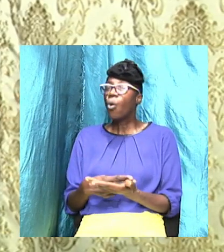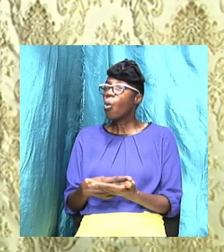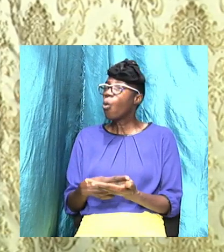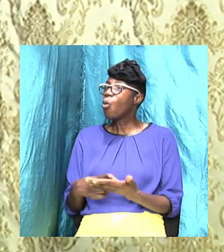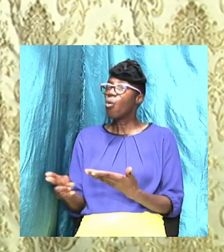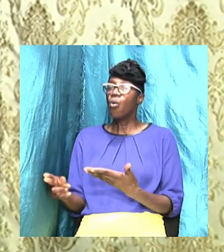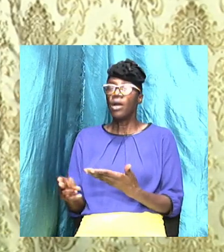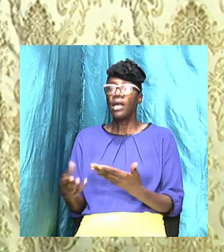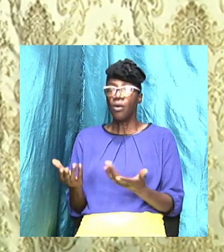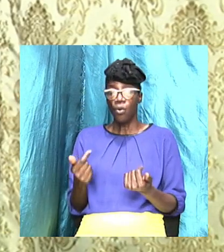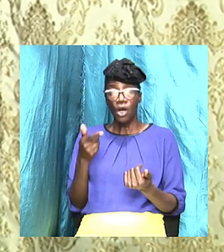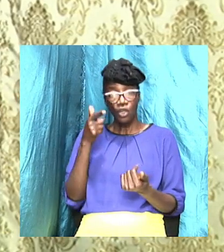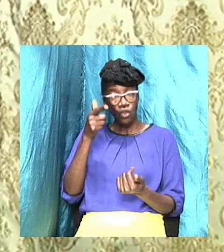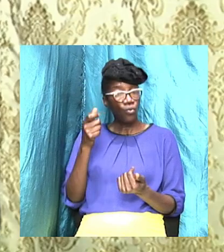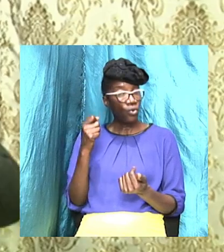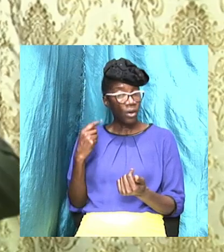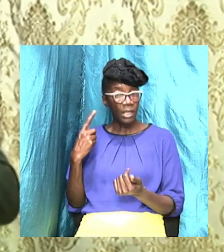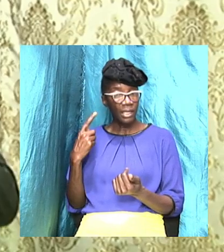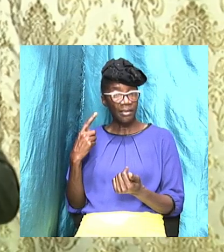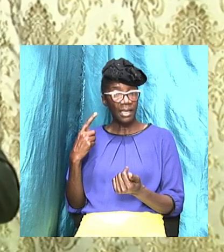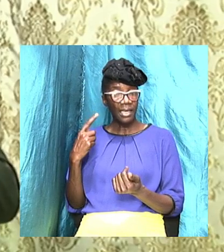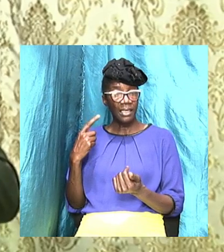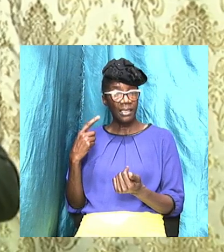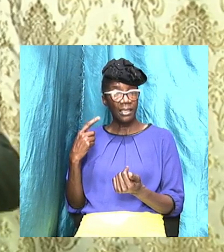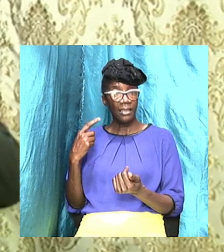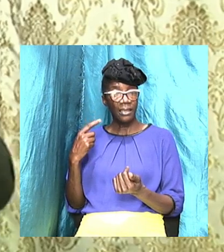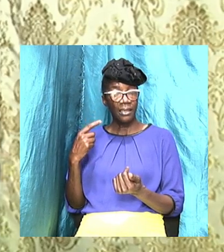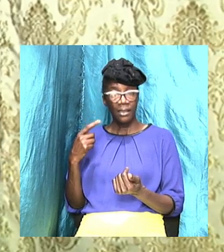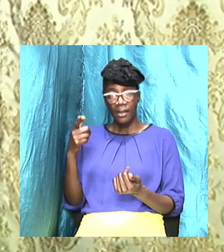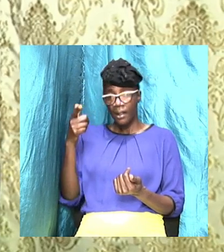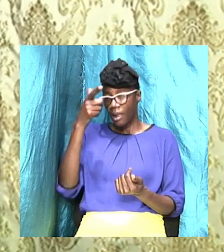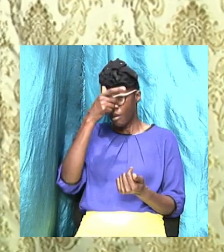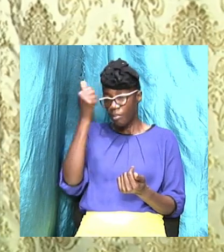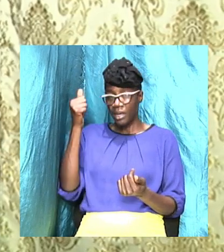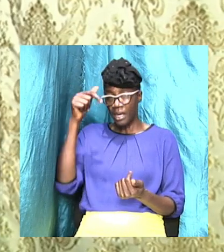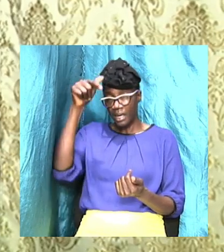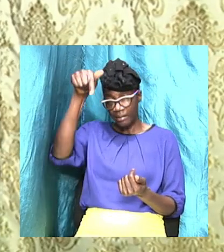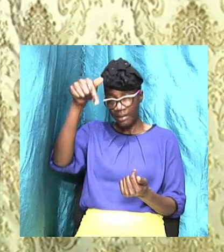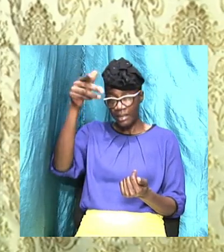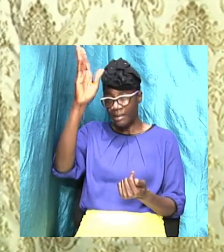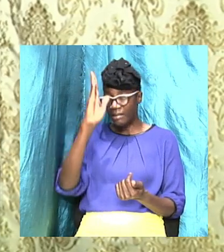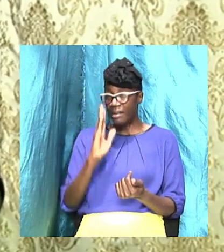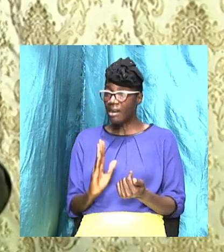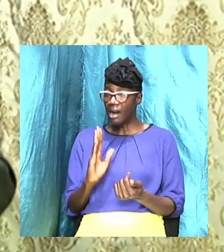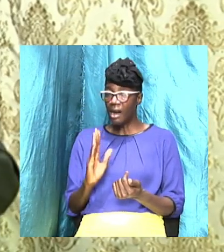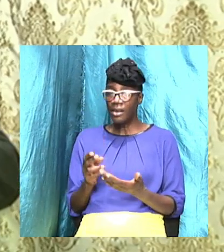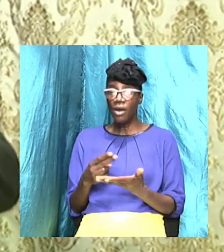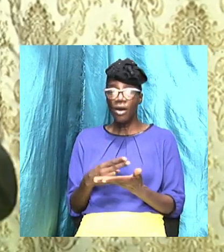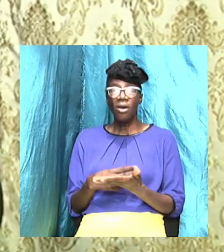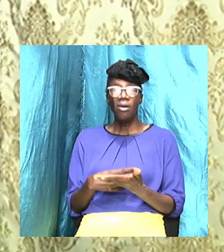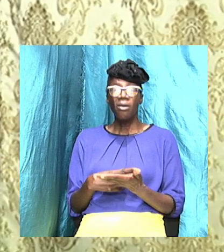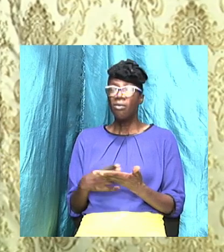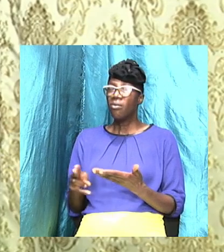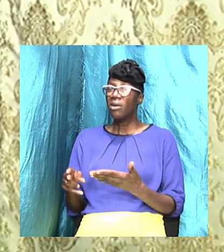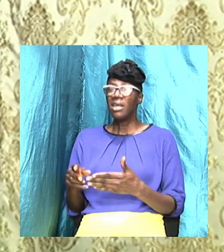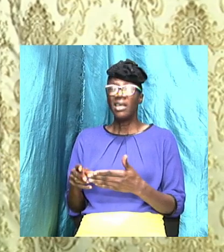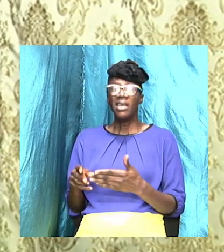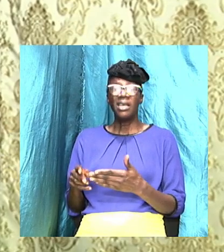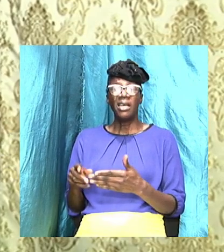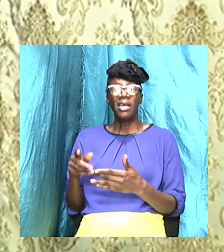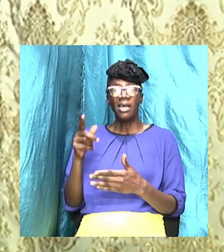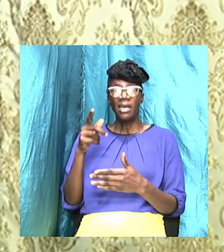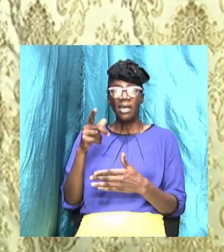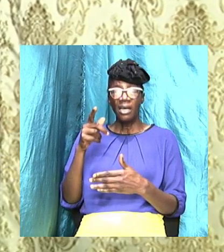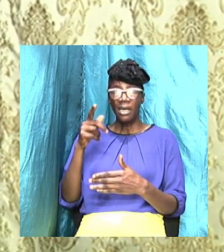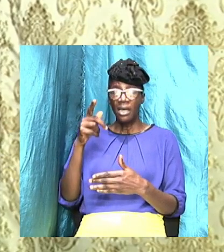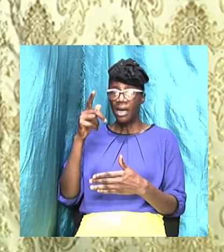And I want us to understand that because this God is holy, God can't really deal with